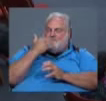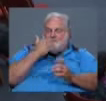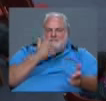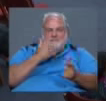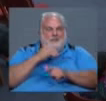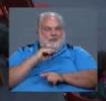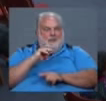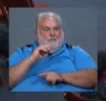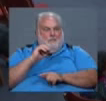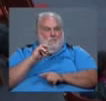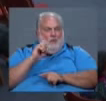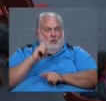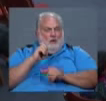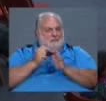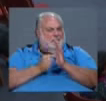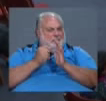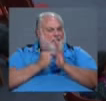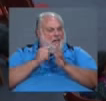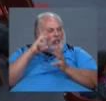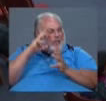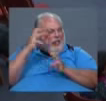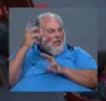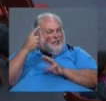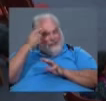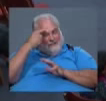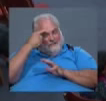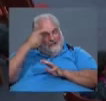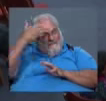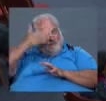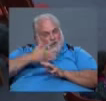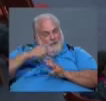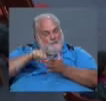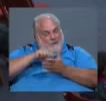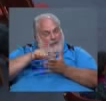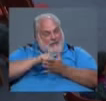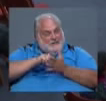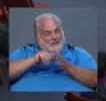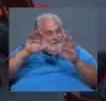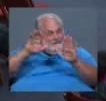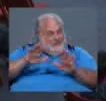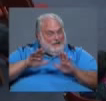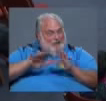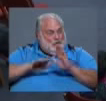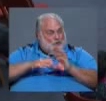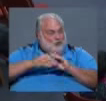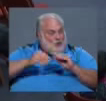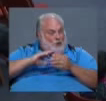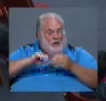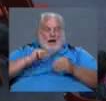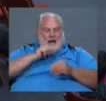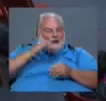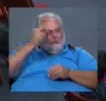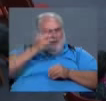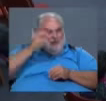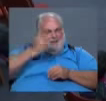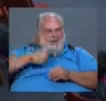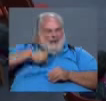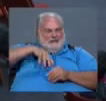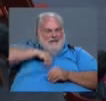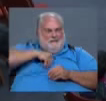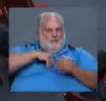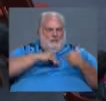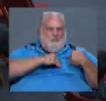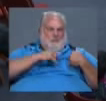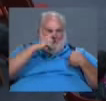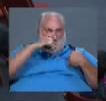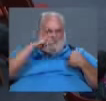I miscalculated. I think this was going to be a front page Sunday story. I really didn't, but so I'll take the blame for that. So.